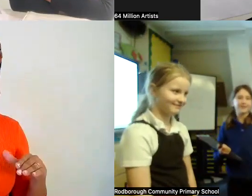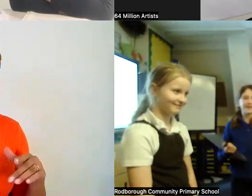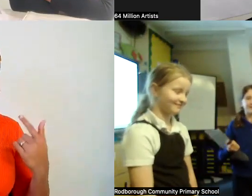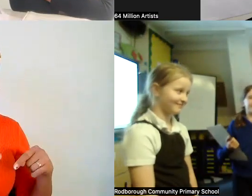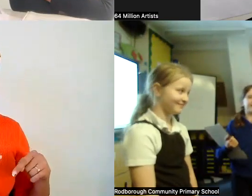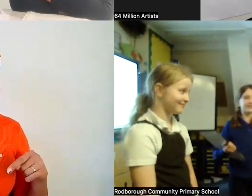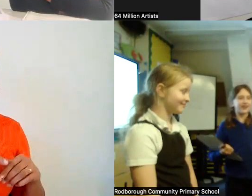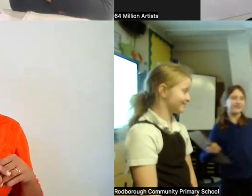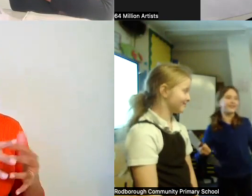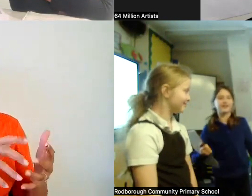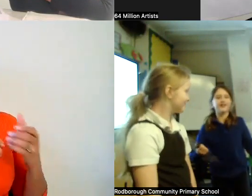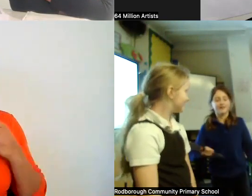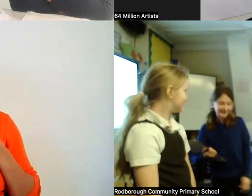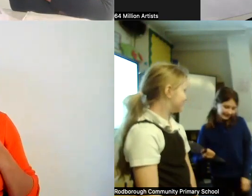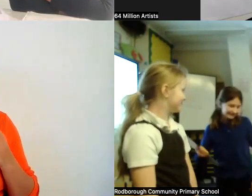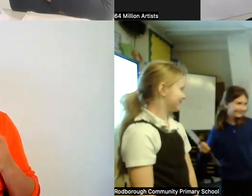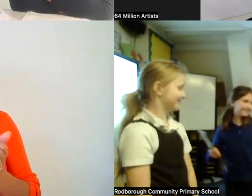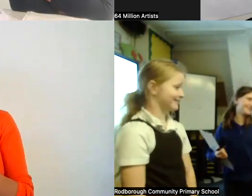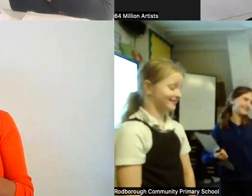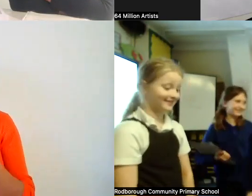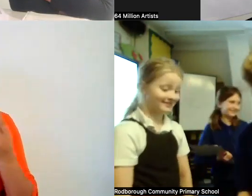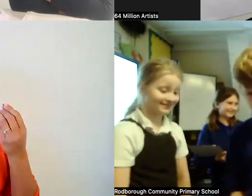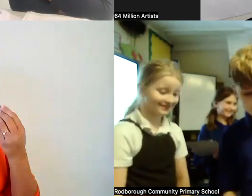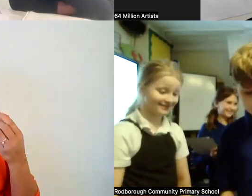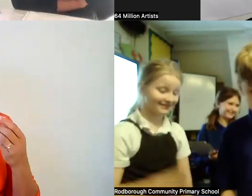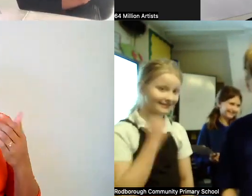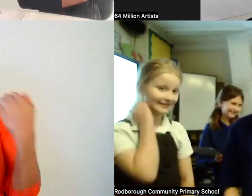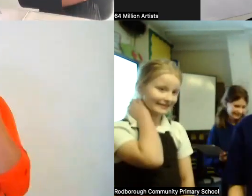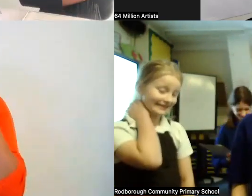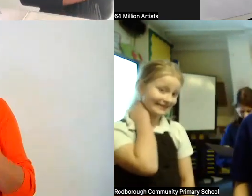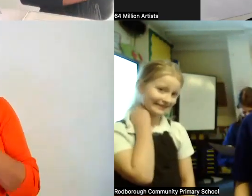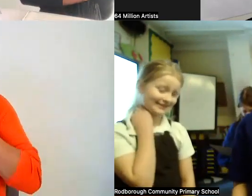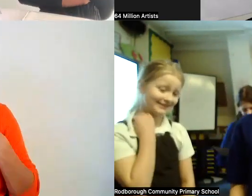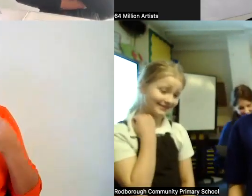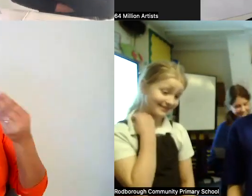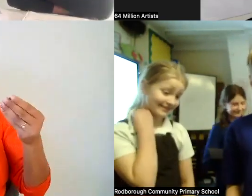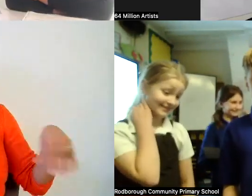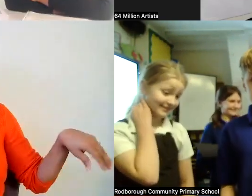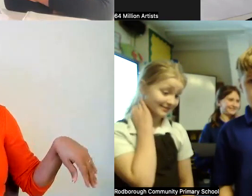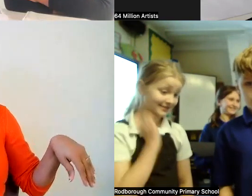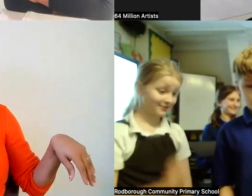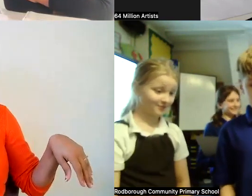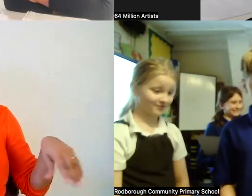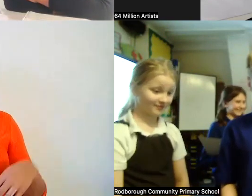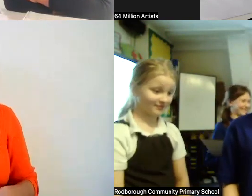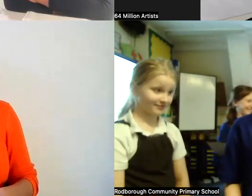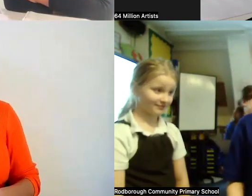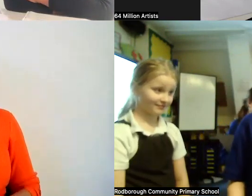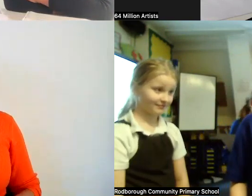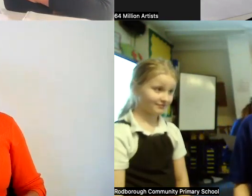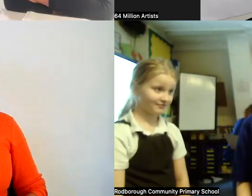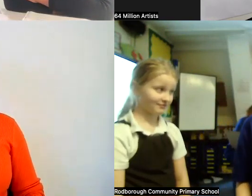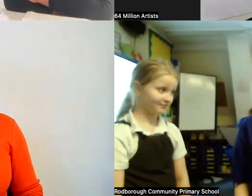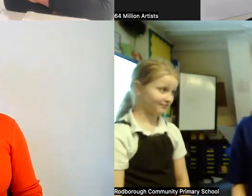crusty because everyone had just hugged it. Oh, right. I've rented a teddy bear. Yeah, I like it. It was crusty as well as rusty and musty.